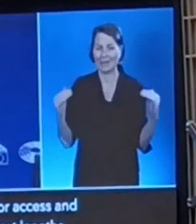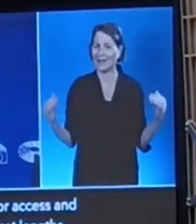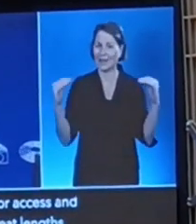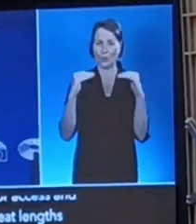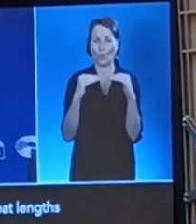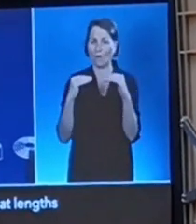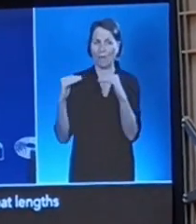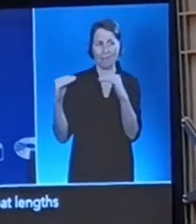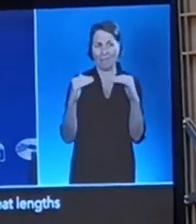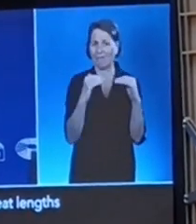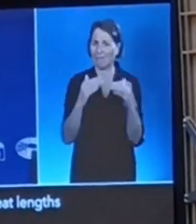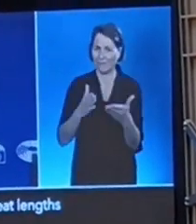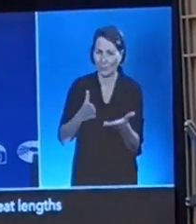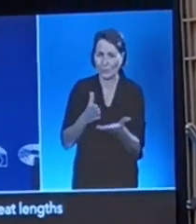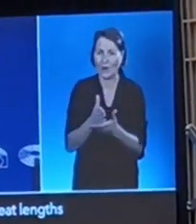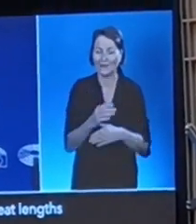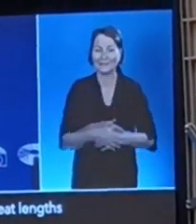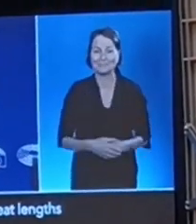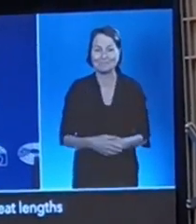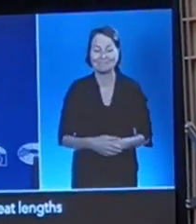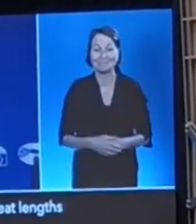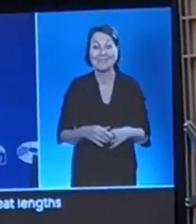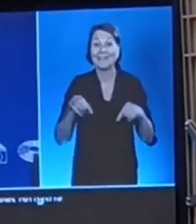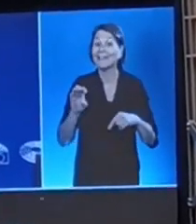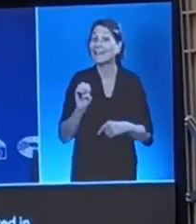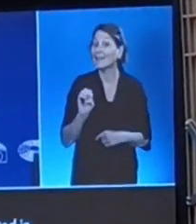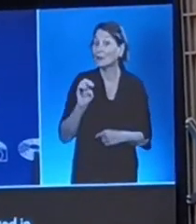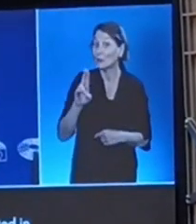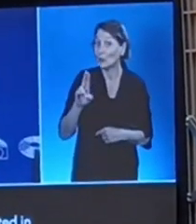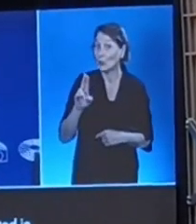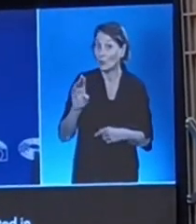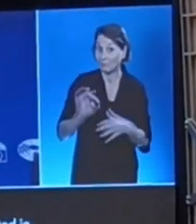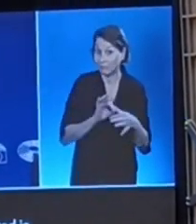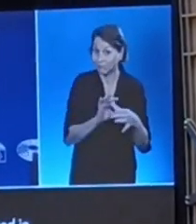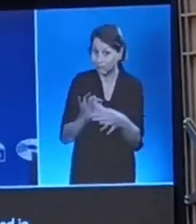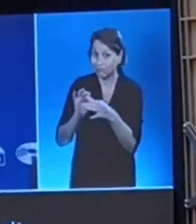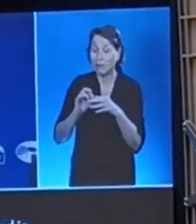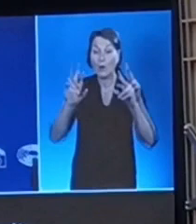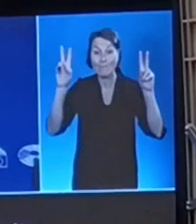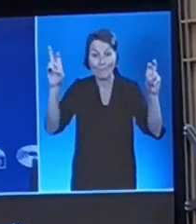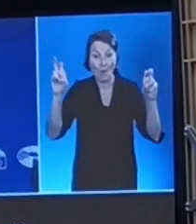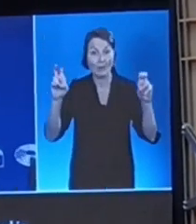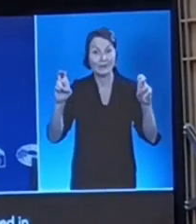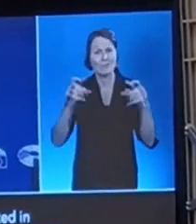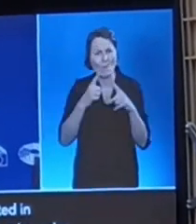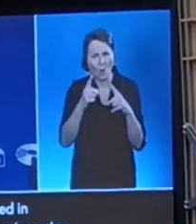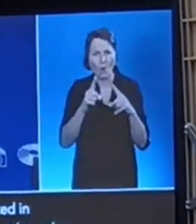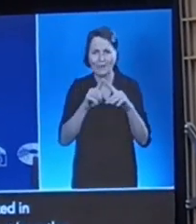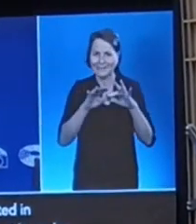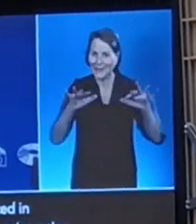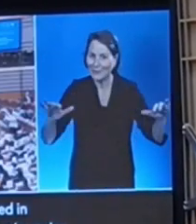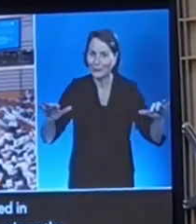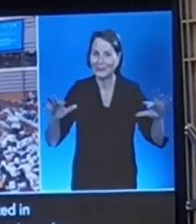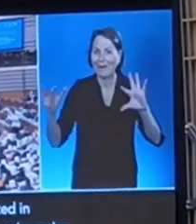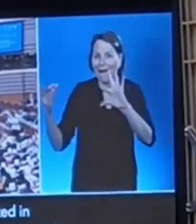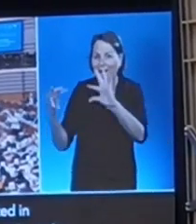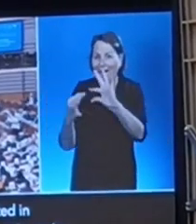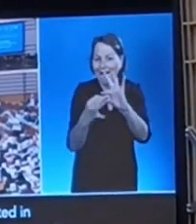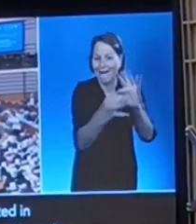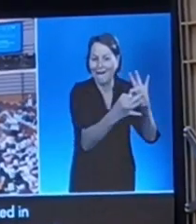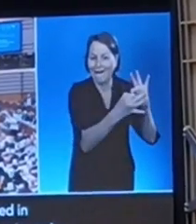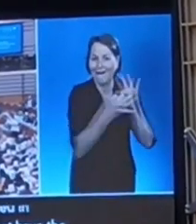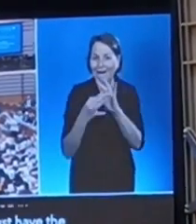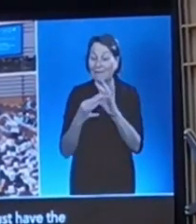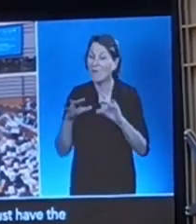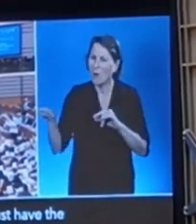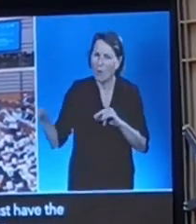Union's motto, United in Diversity, means that everyone must have the opportunity to get involved in our European